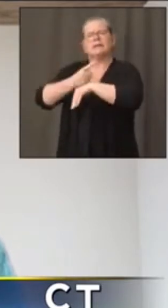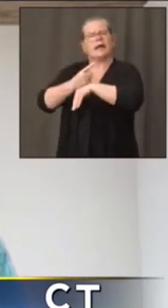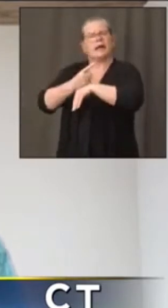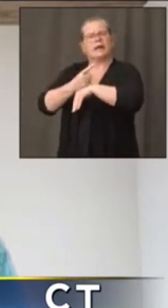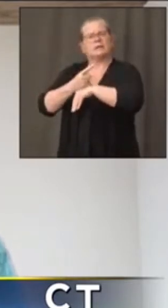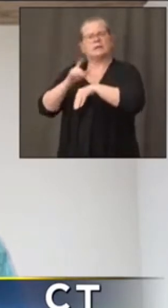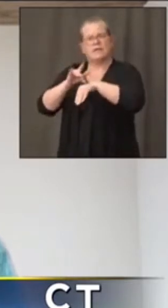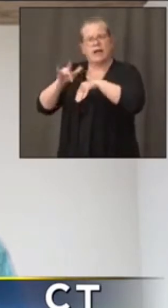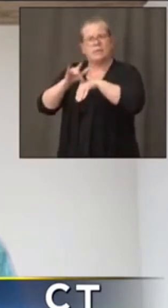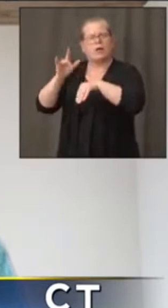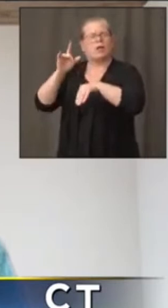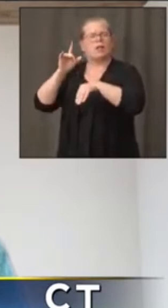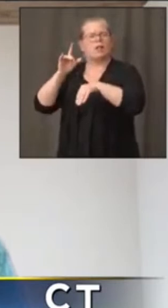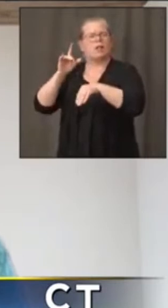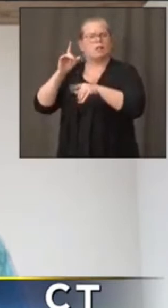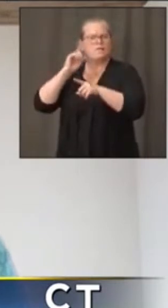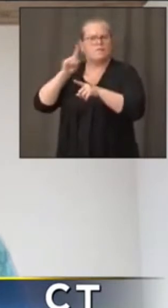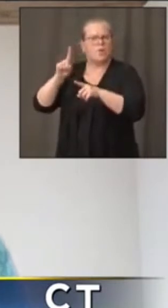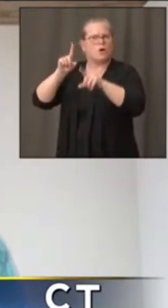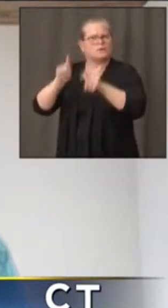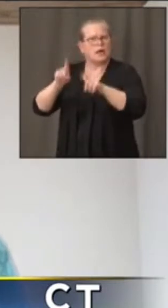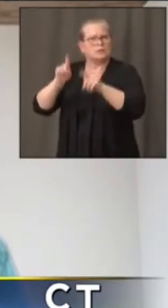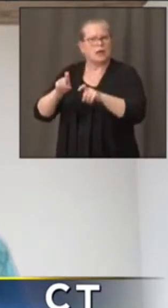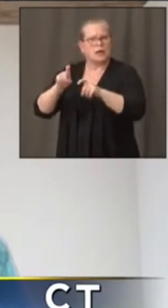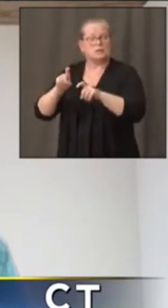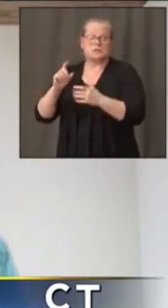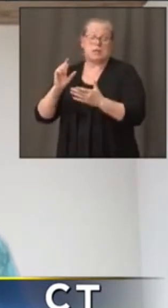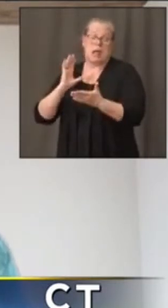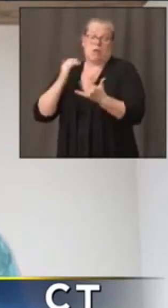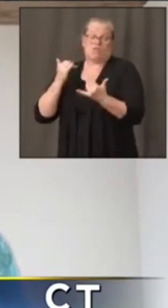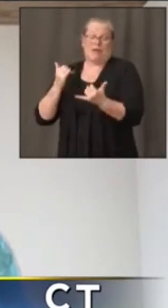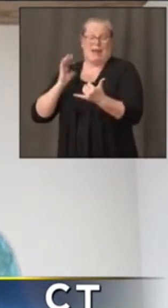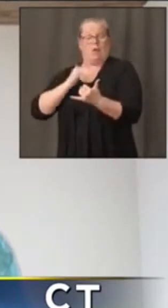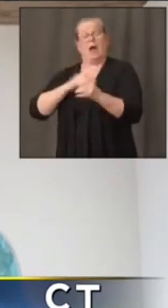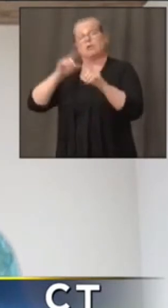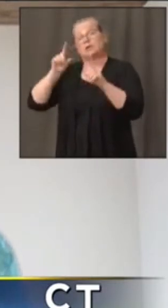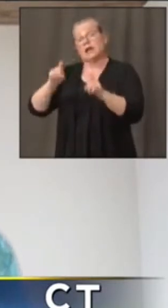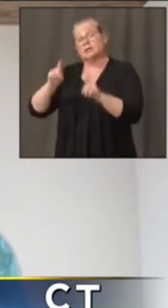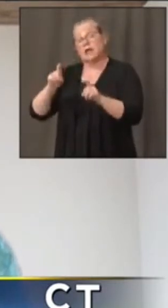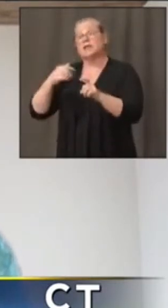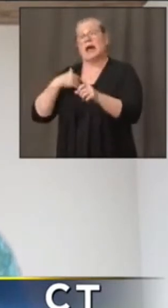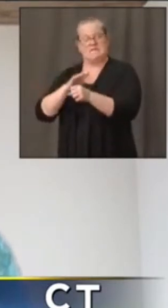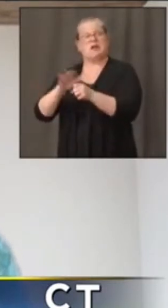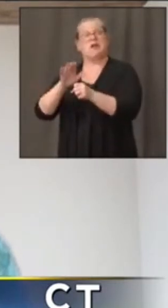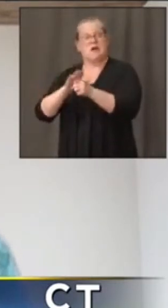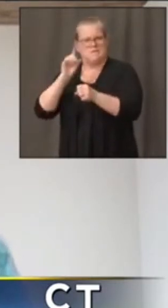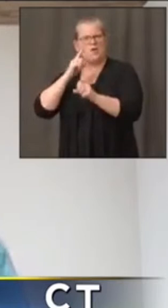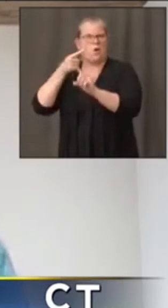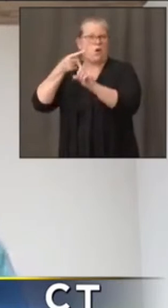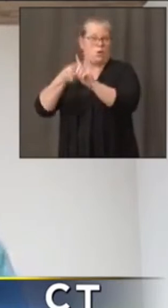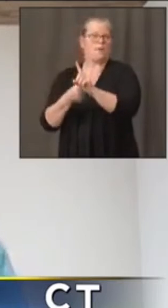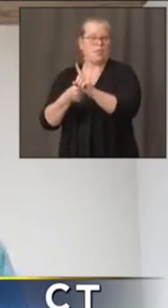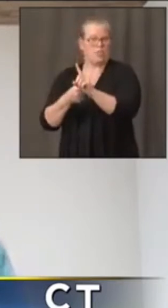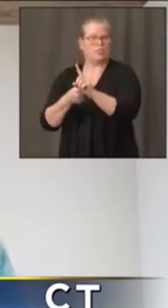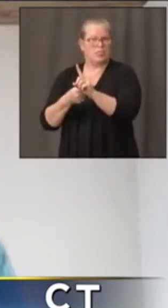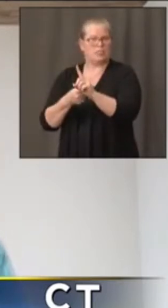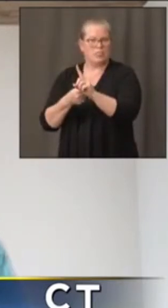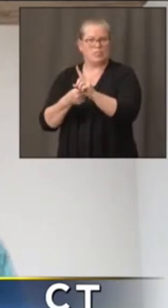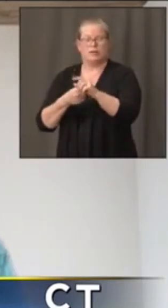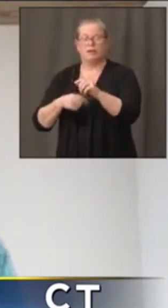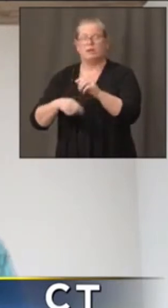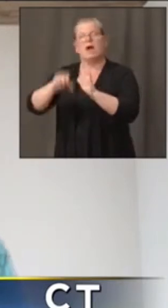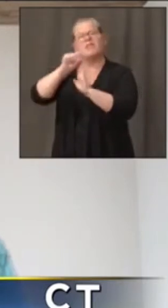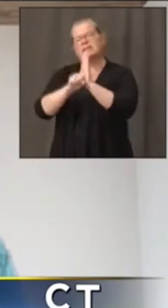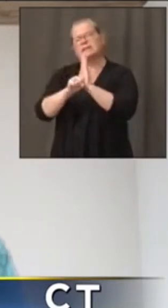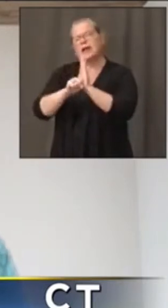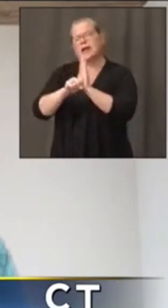can say that we're good for the next month or so at least at the state public dump laboratory part of the issue